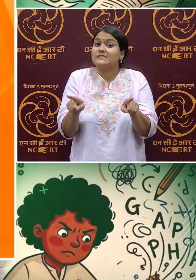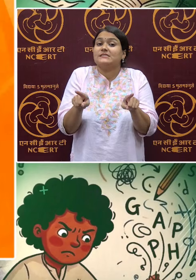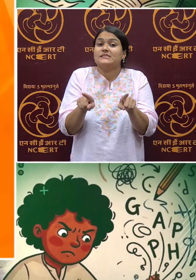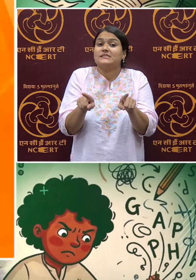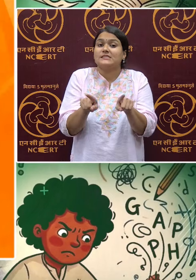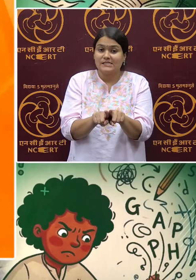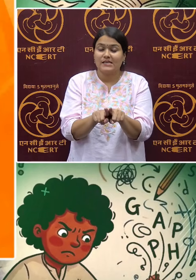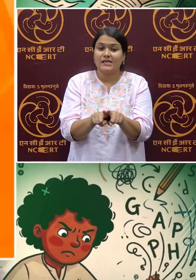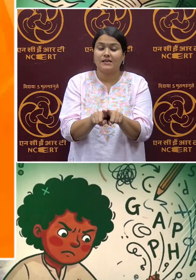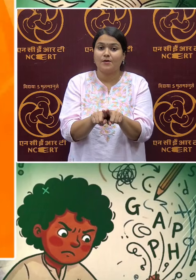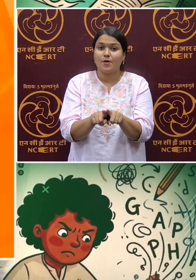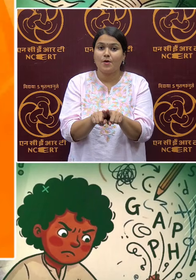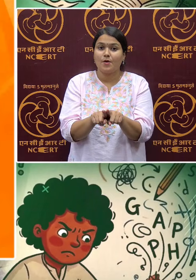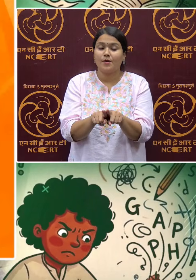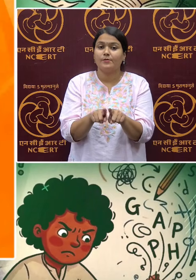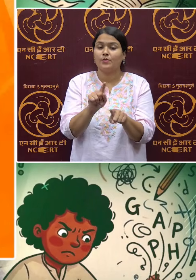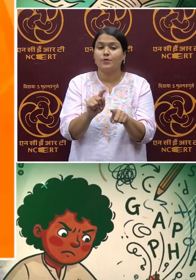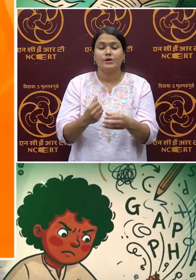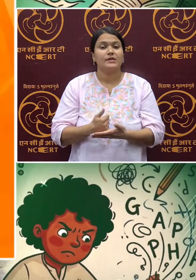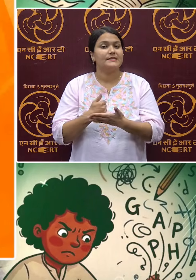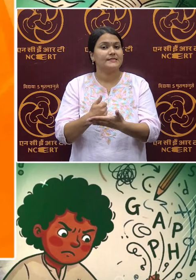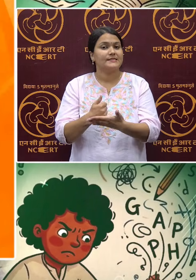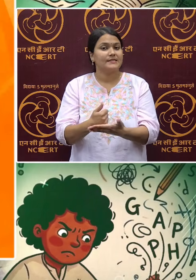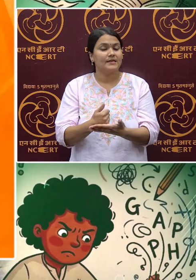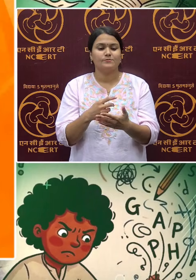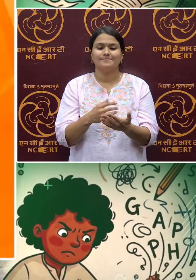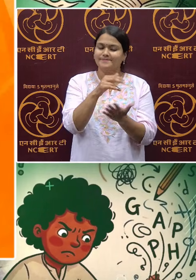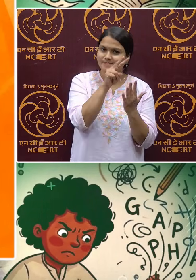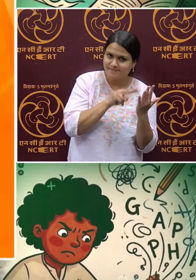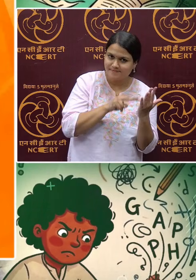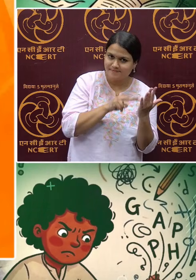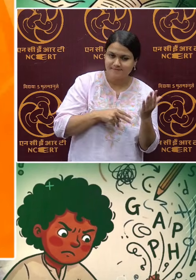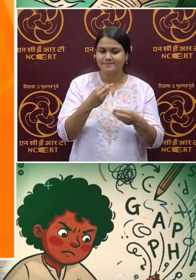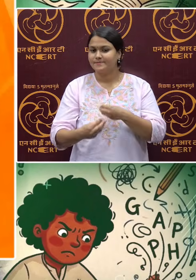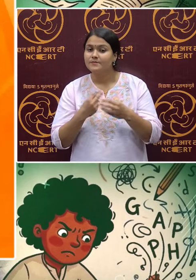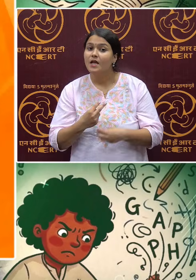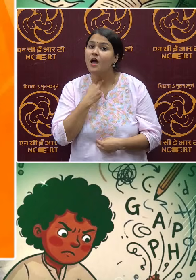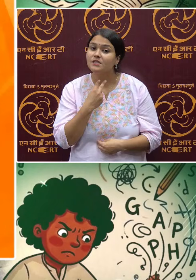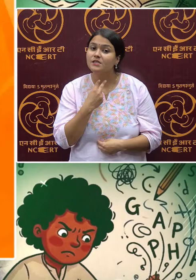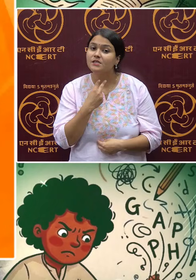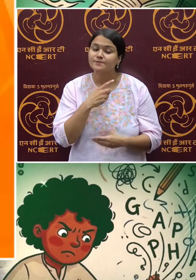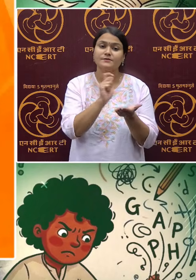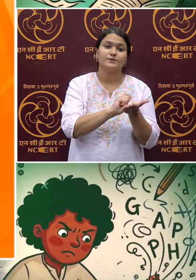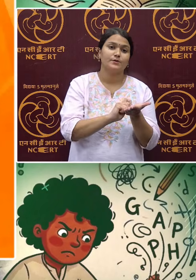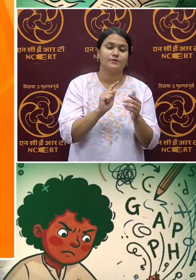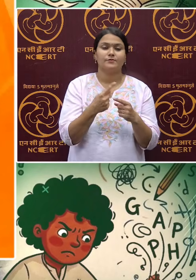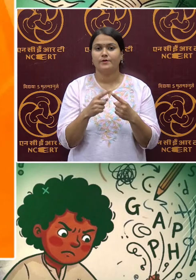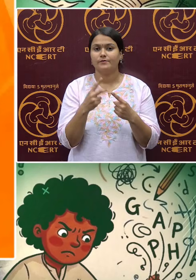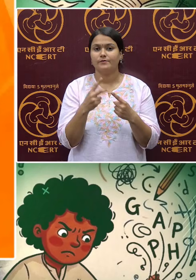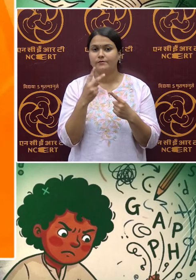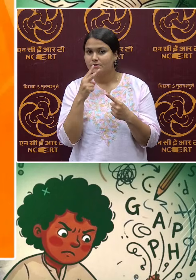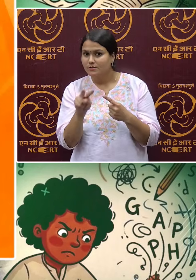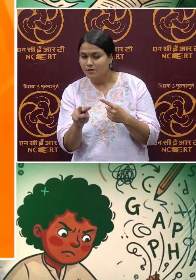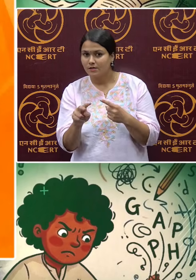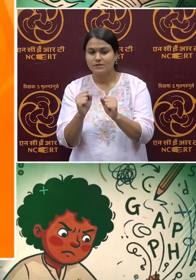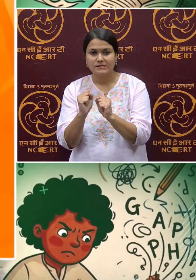same and can bridge it together to help them to read, to speak, to write. Right. So on one hand, we saw that there